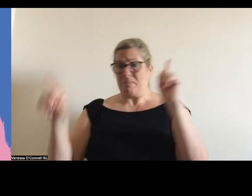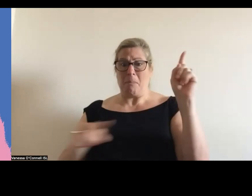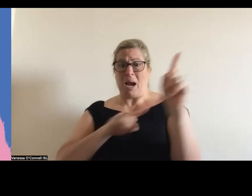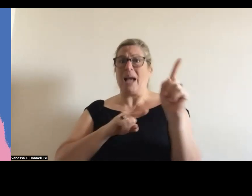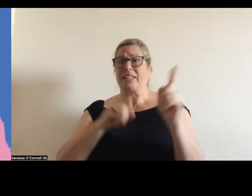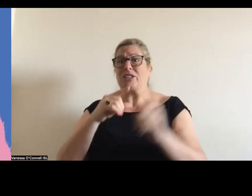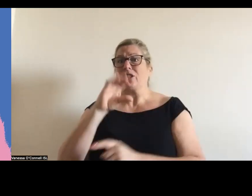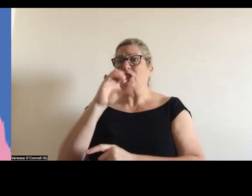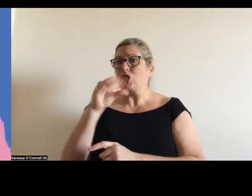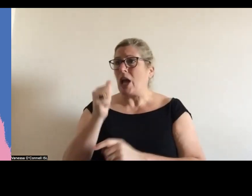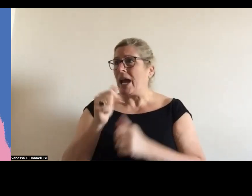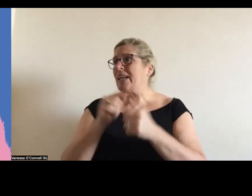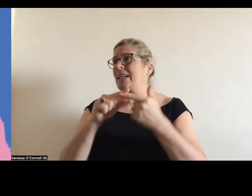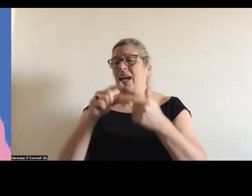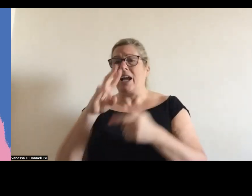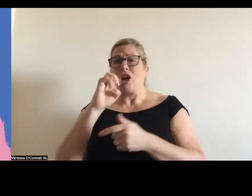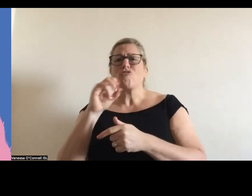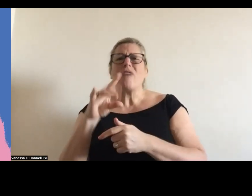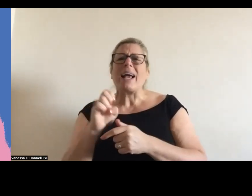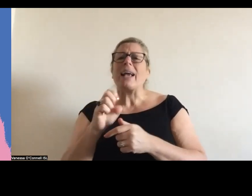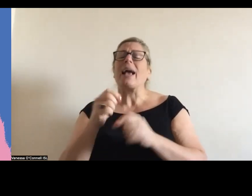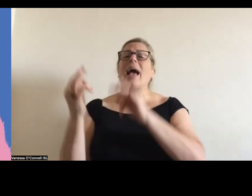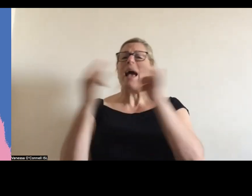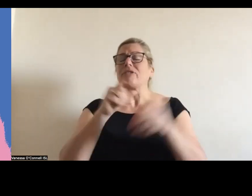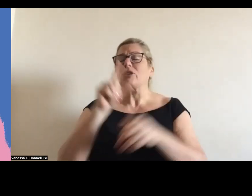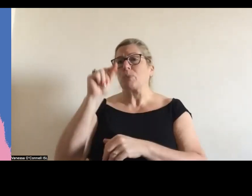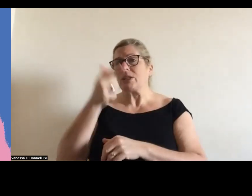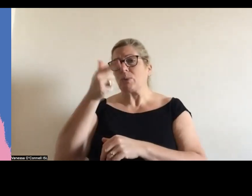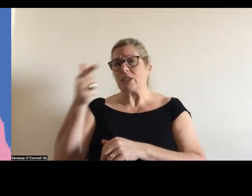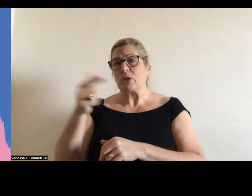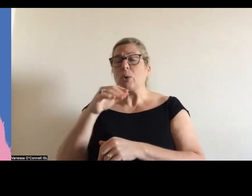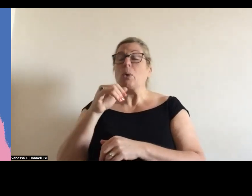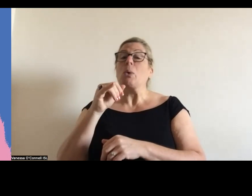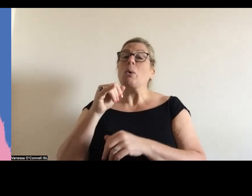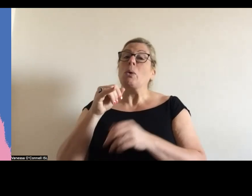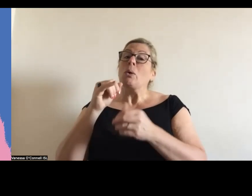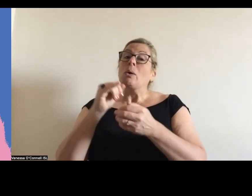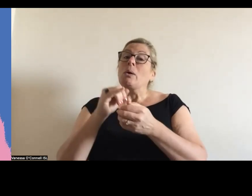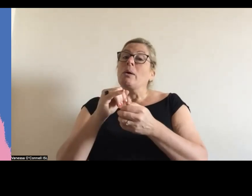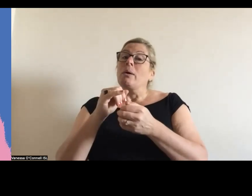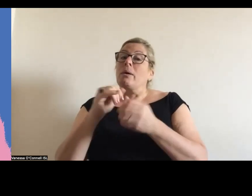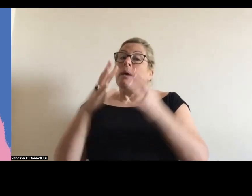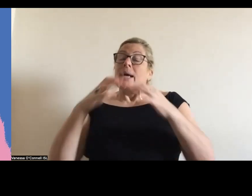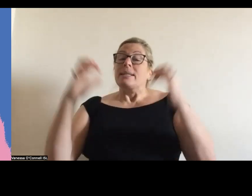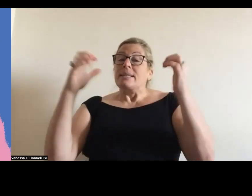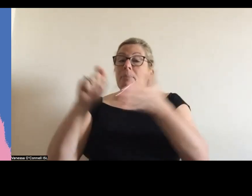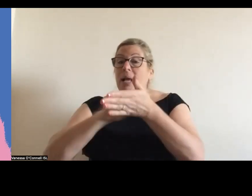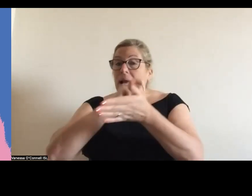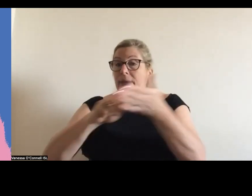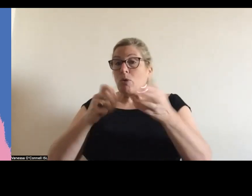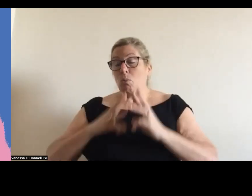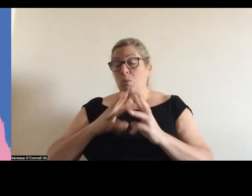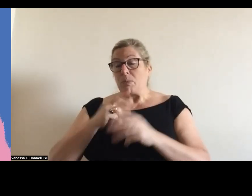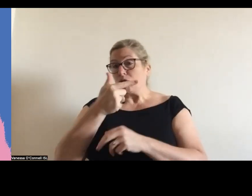Iraq. Following the 2022 NI Assembly elections, women now make up 35.5% of those elected. This was